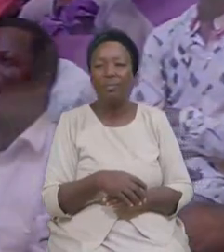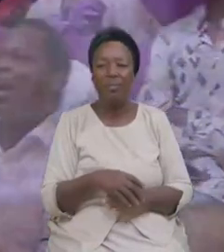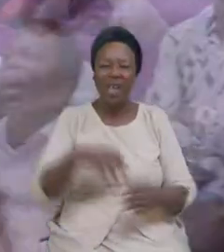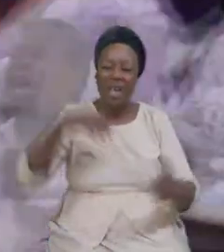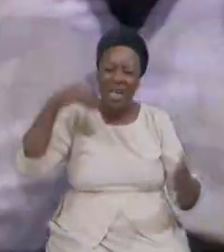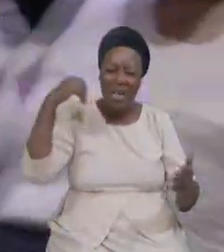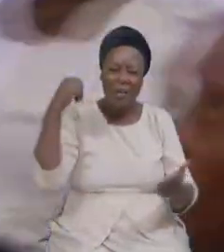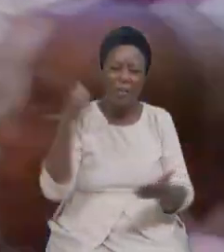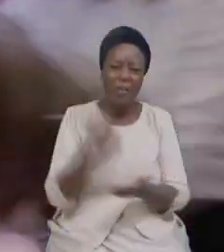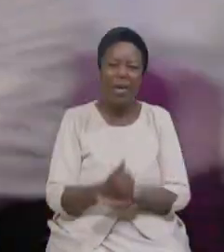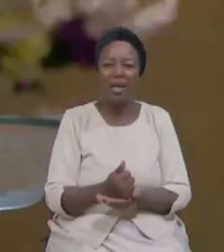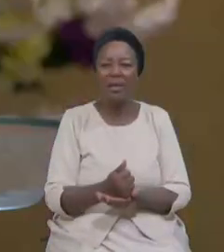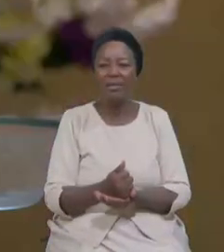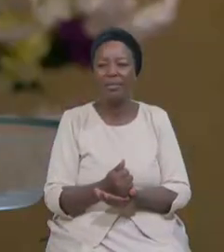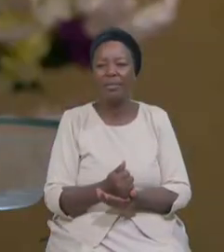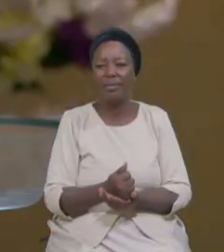Amen.